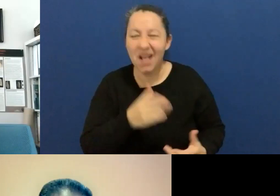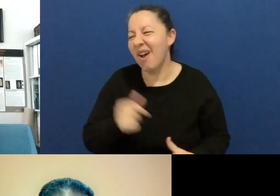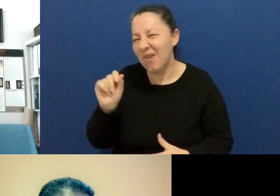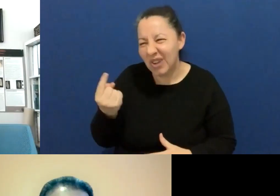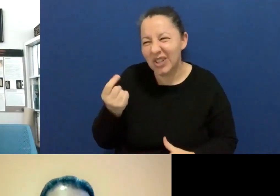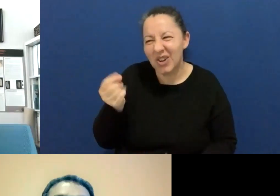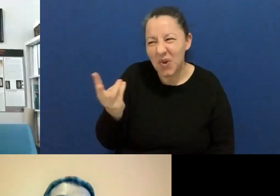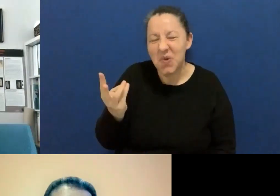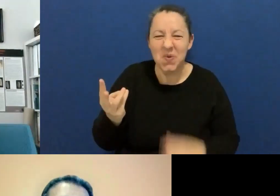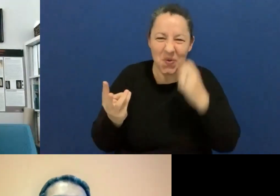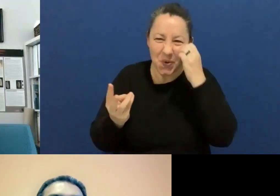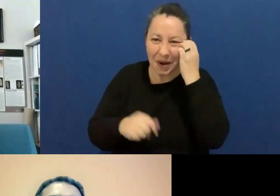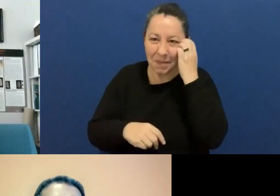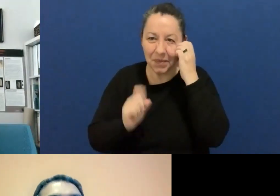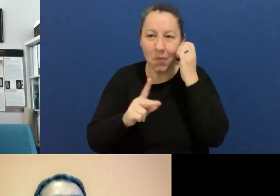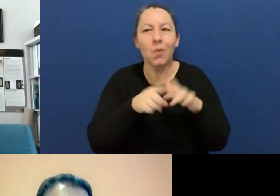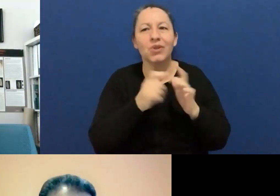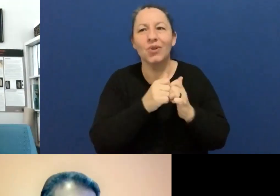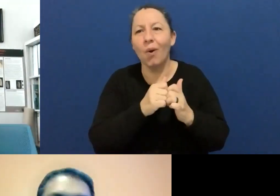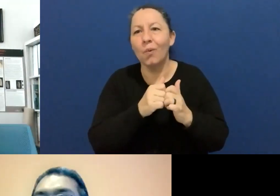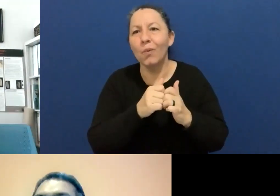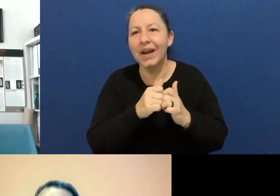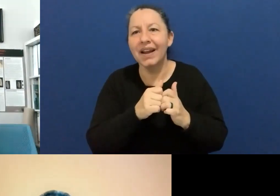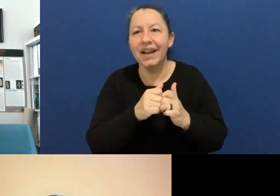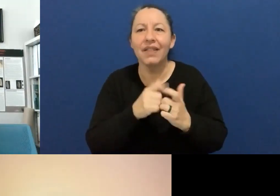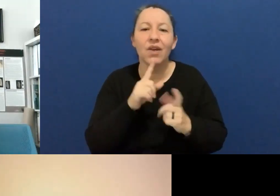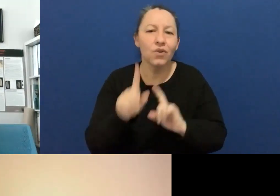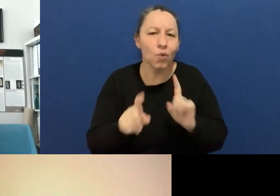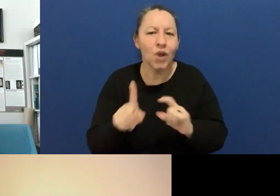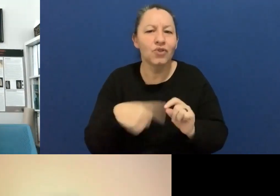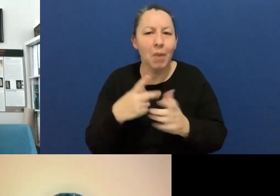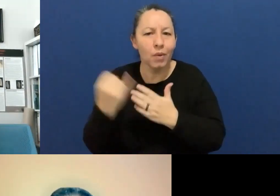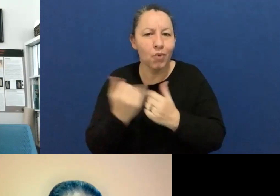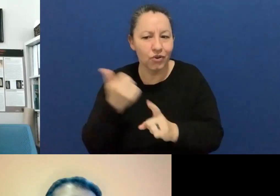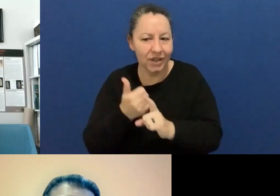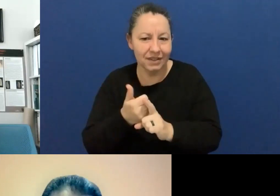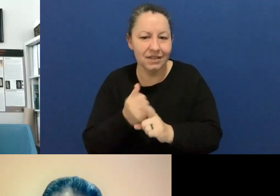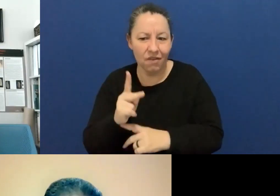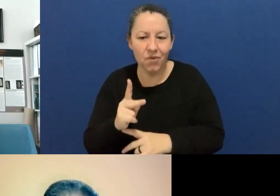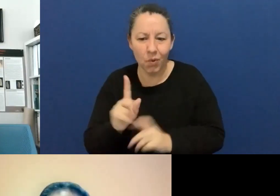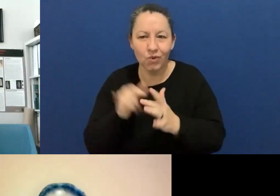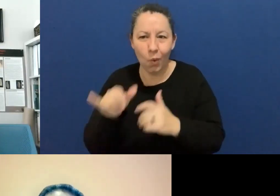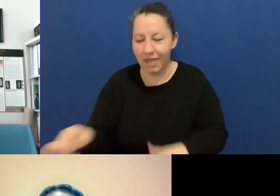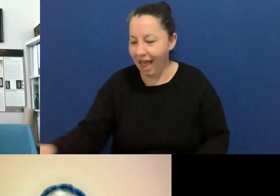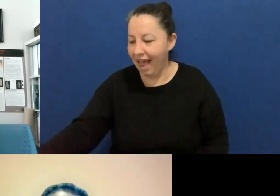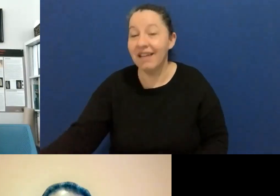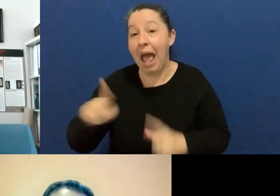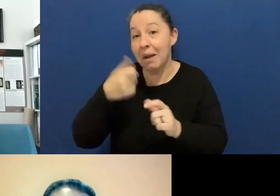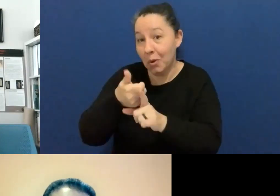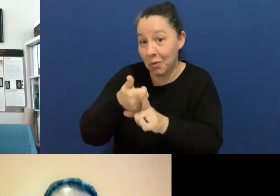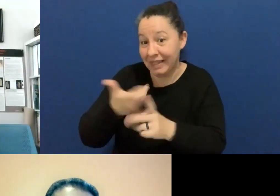can, let me start with the kind of the questions about the project itself. And about you. So